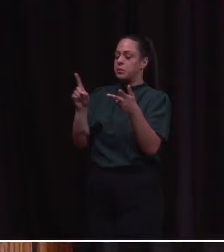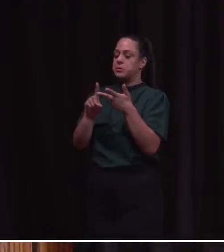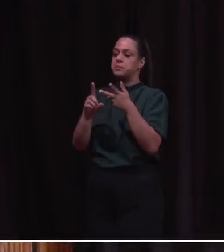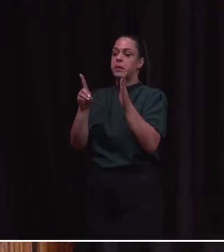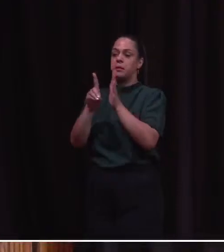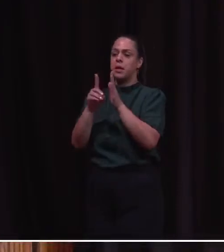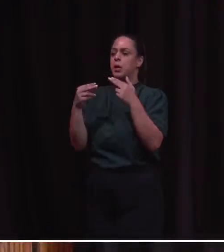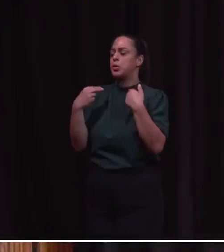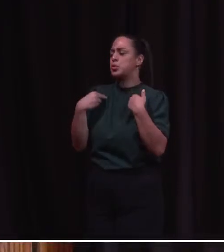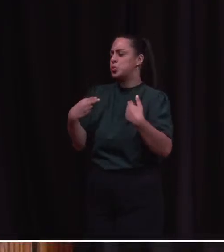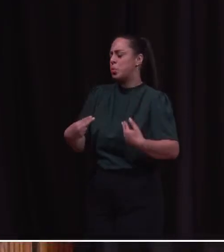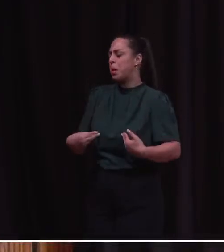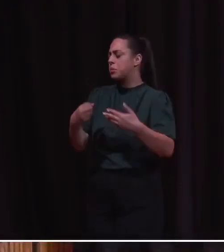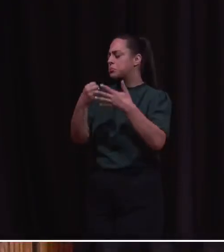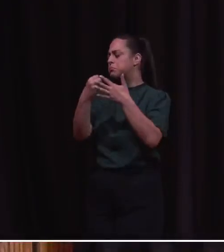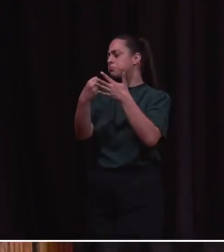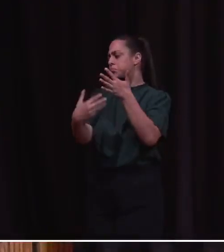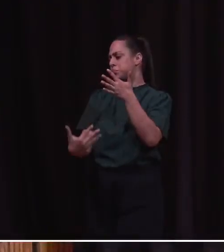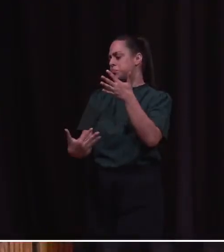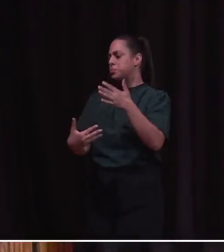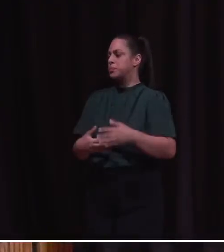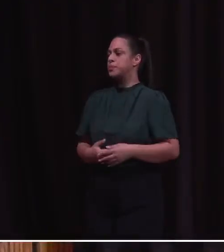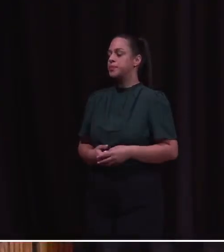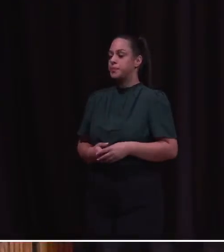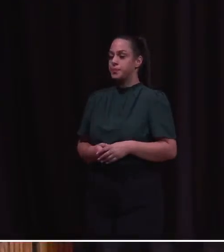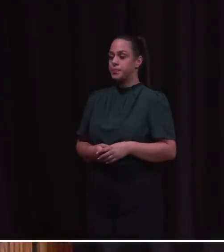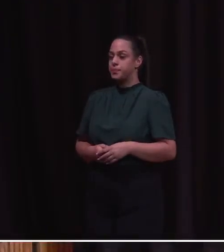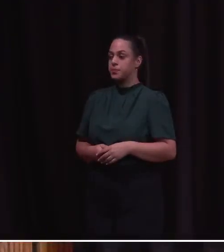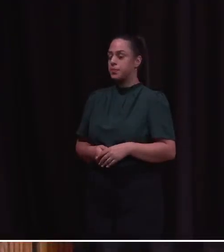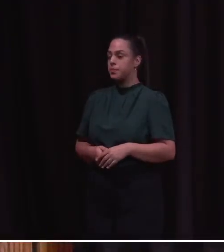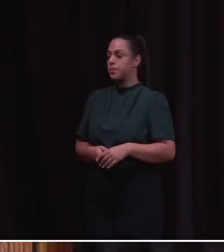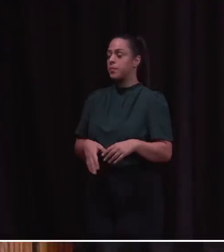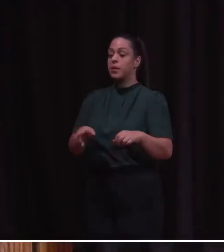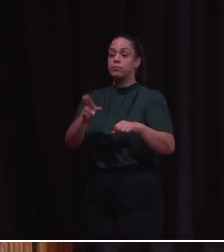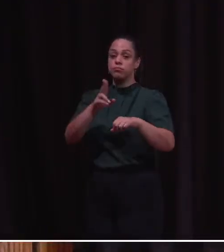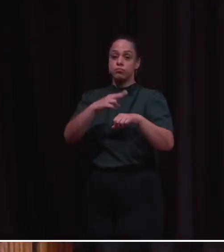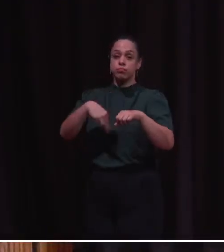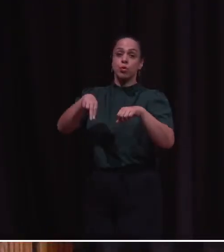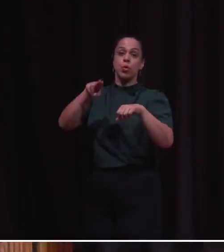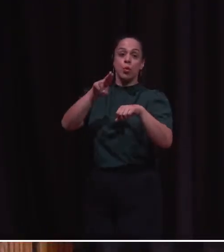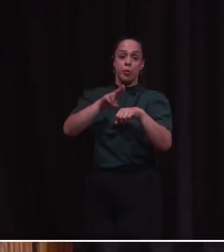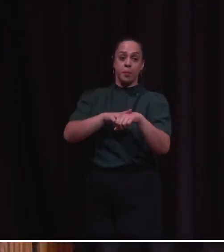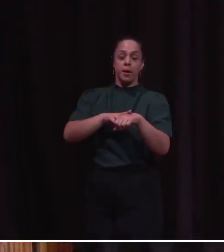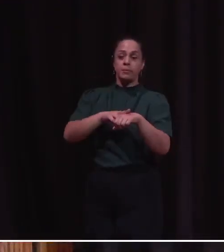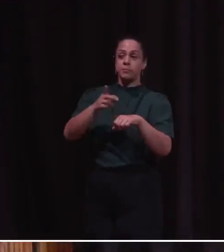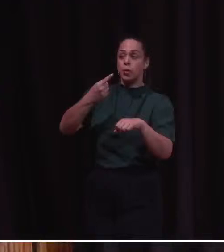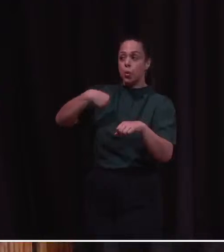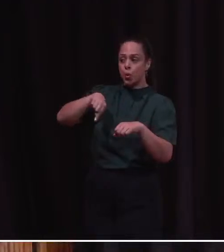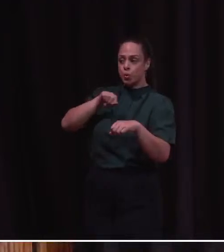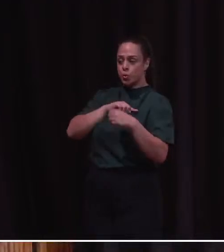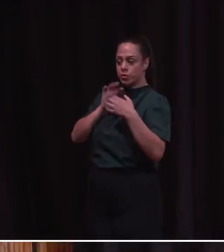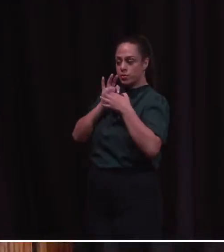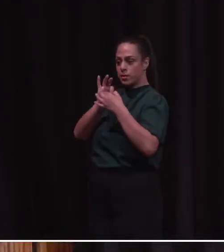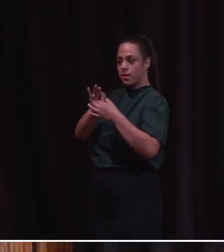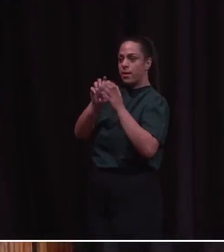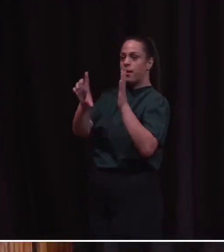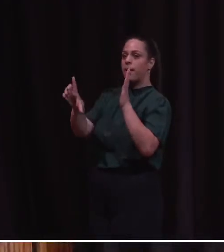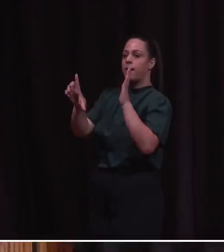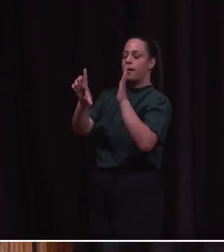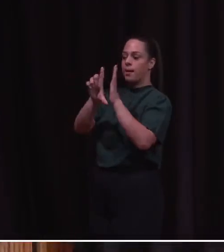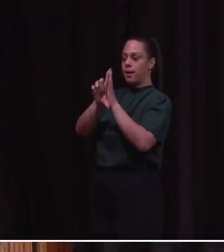on. We tend to associate the rule of law with goodness itself. However,